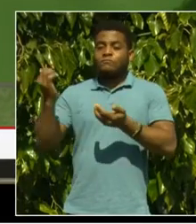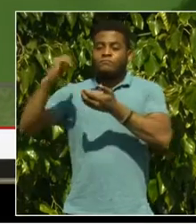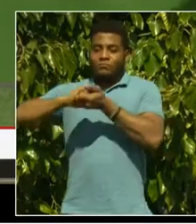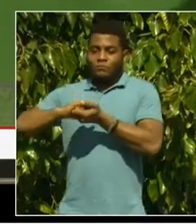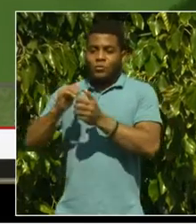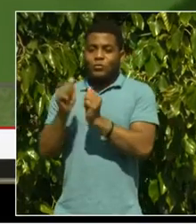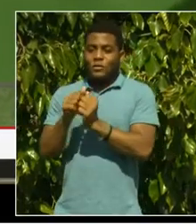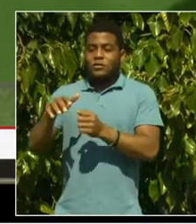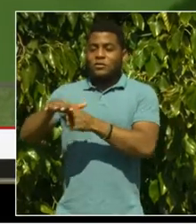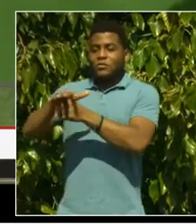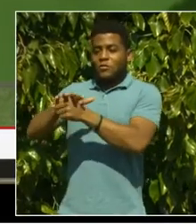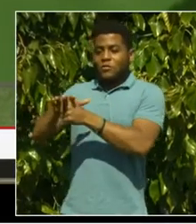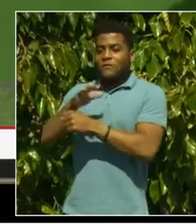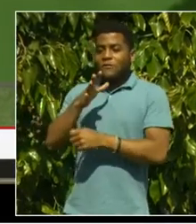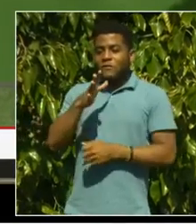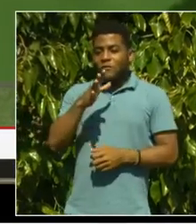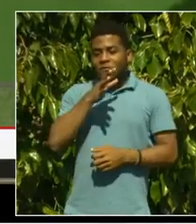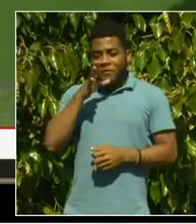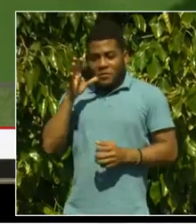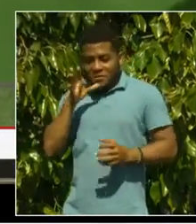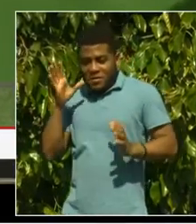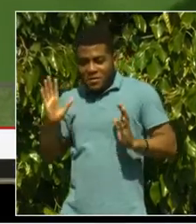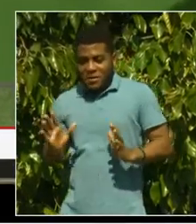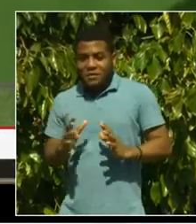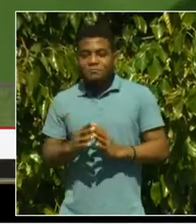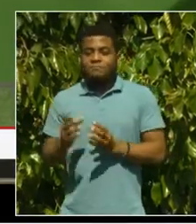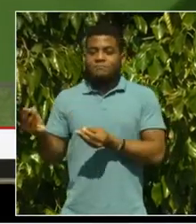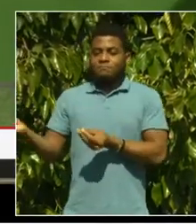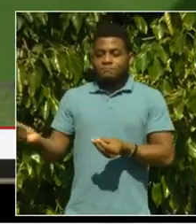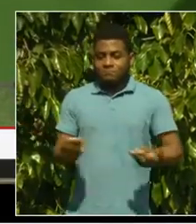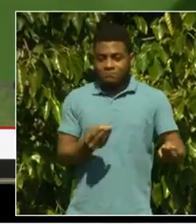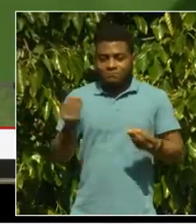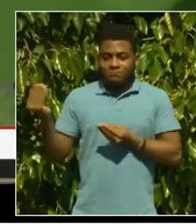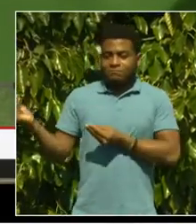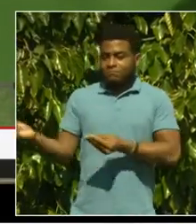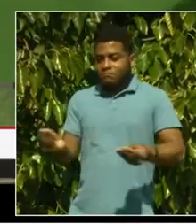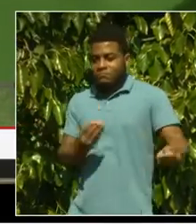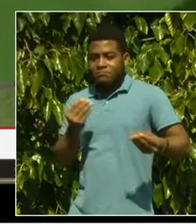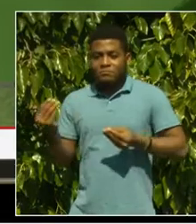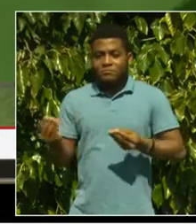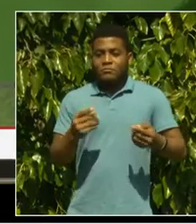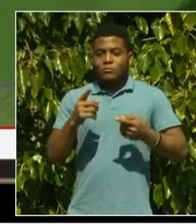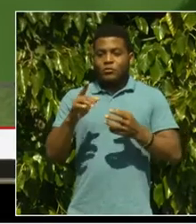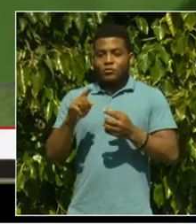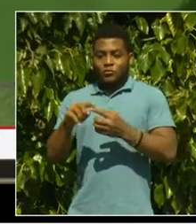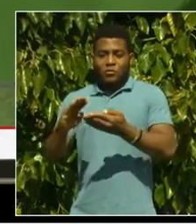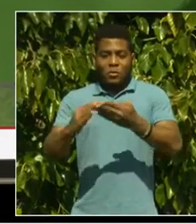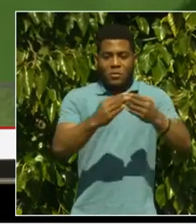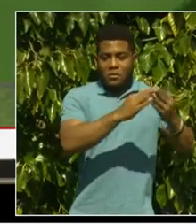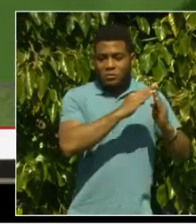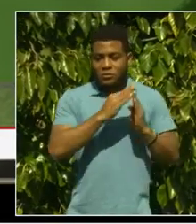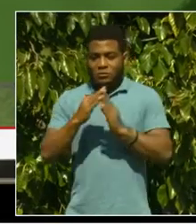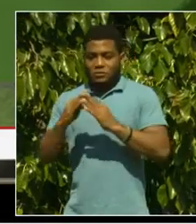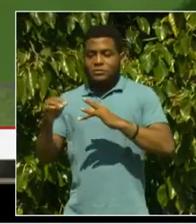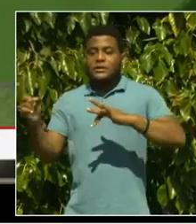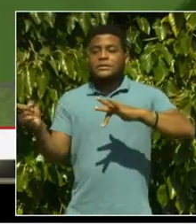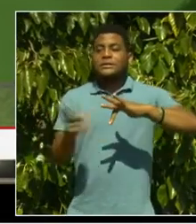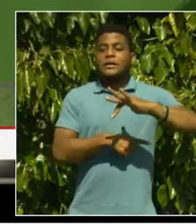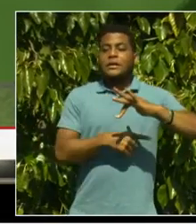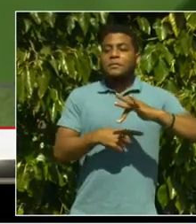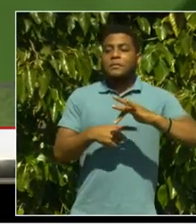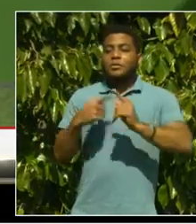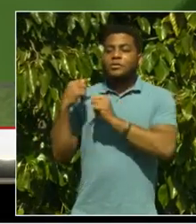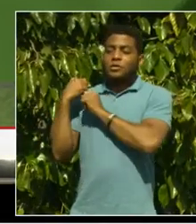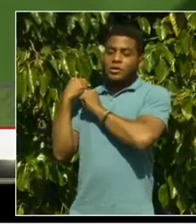been passed over by traditional retailers. We document the high and growing demand for this food with our point-of-sale